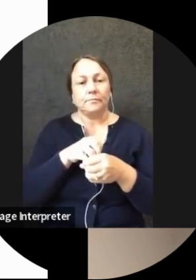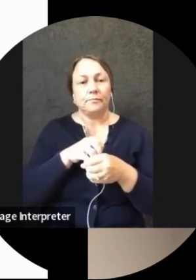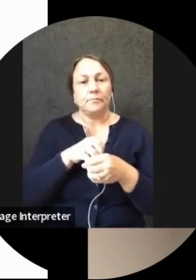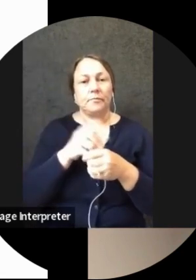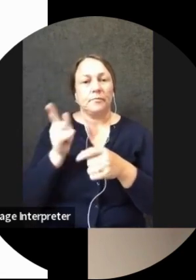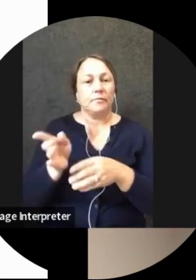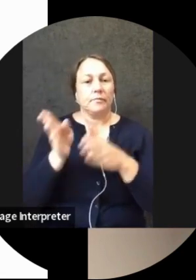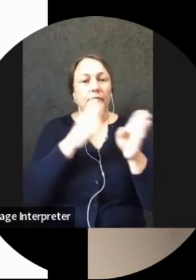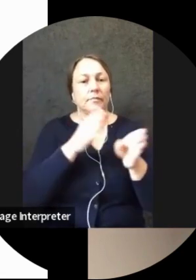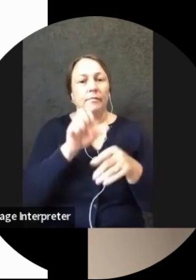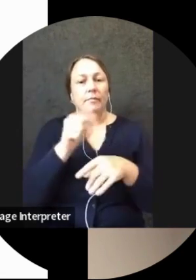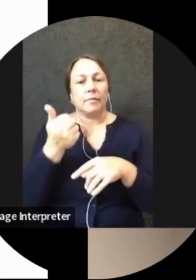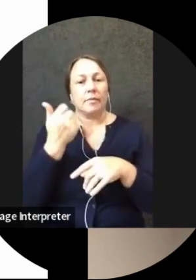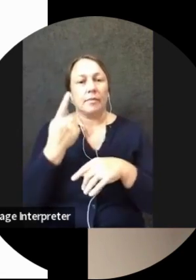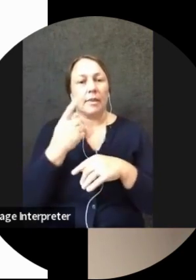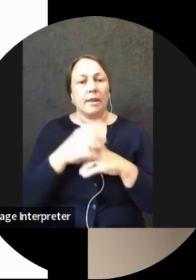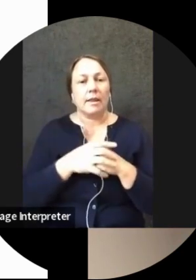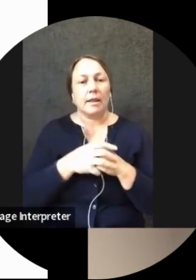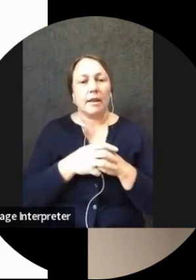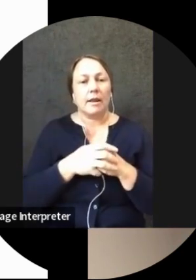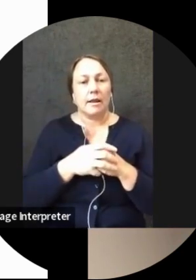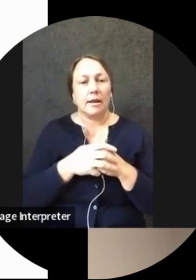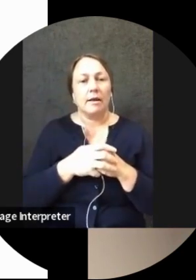I think,